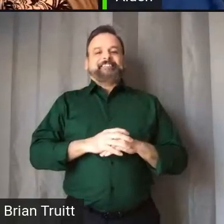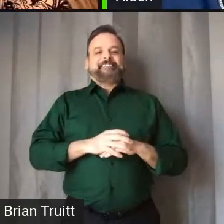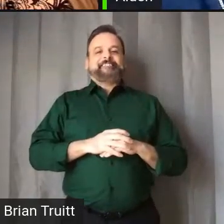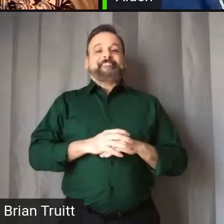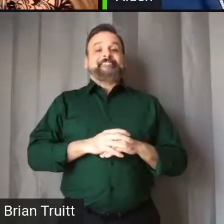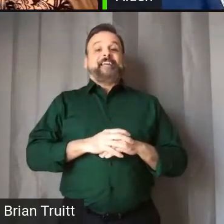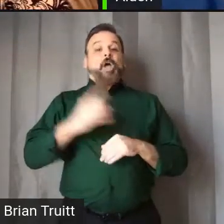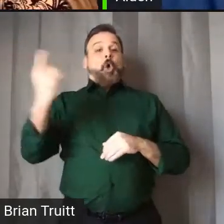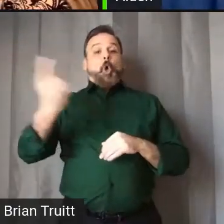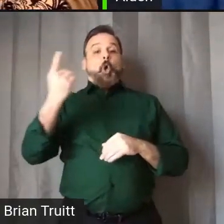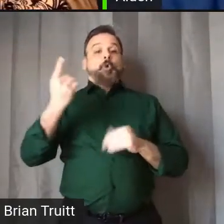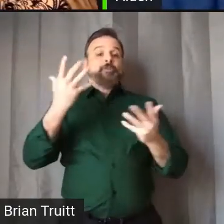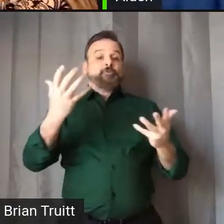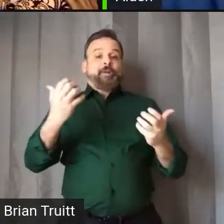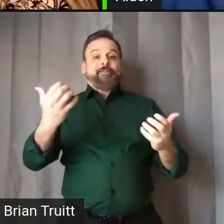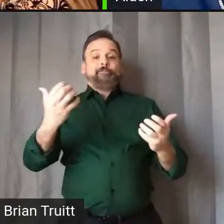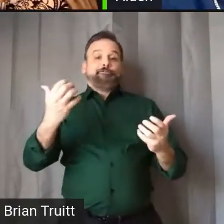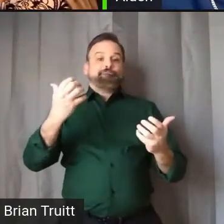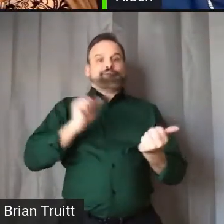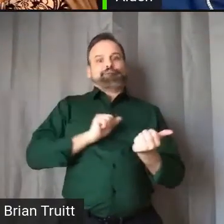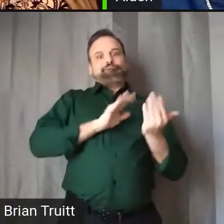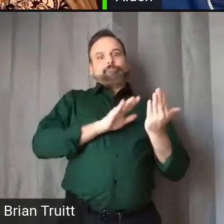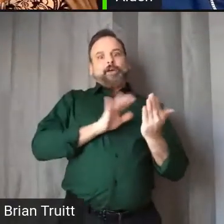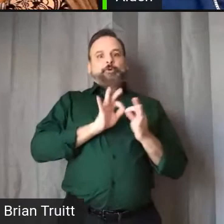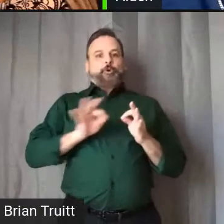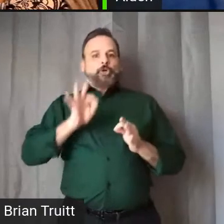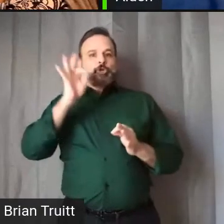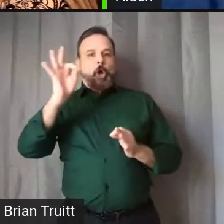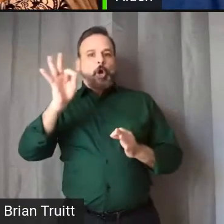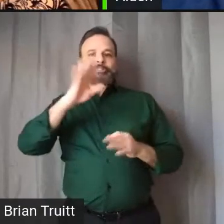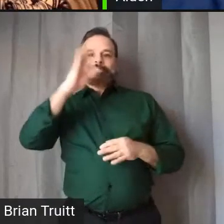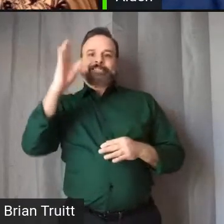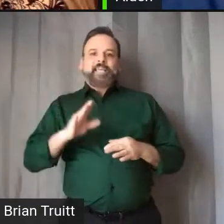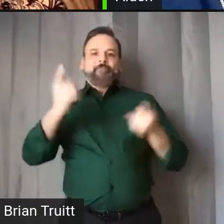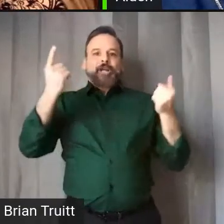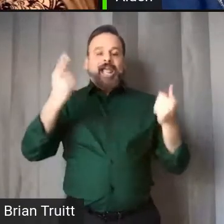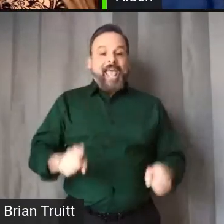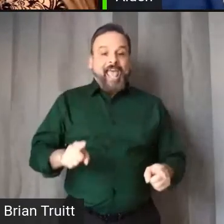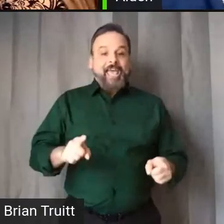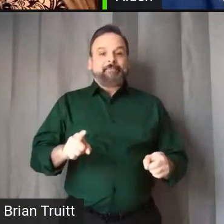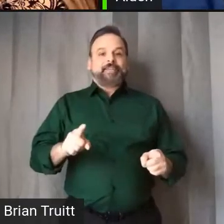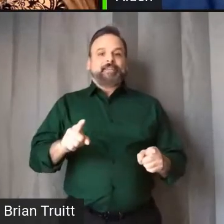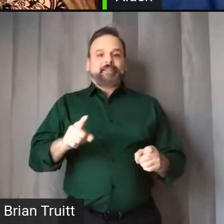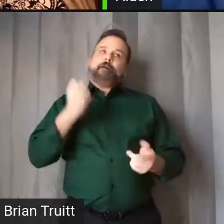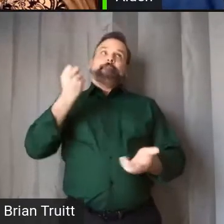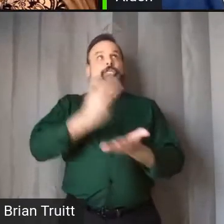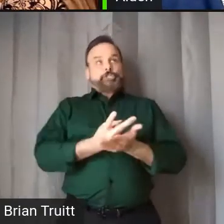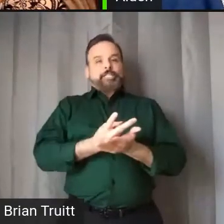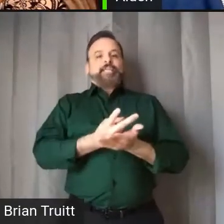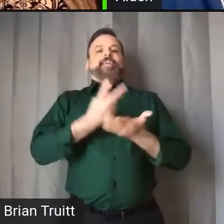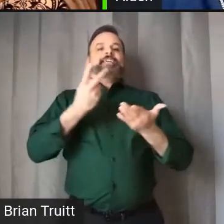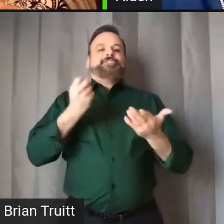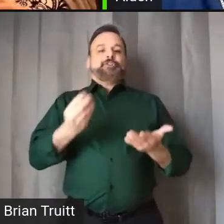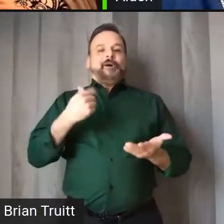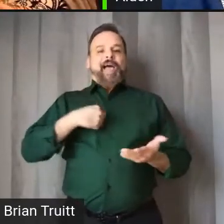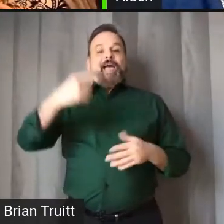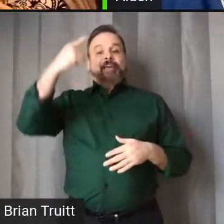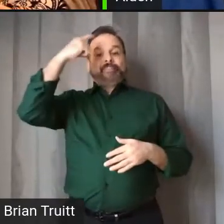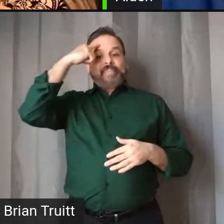And I always wanted to have like a ghostly encounter, which just has yet to happen officially. So I think that